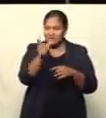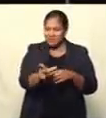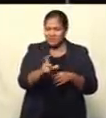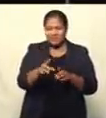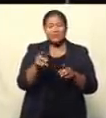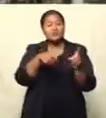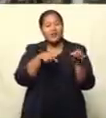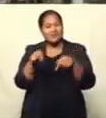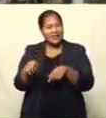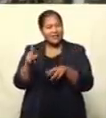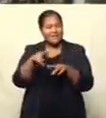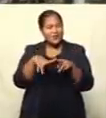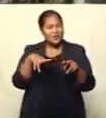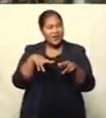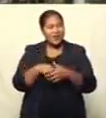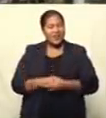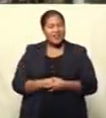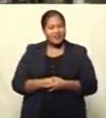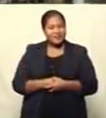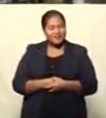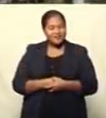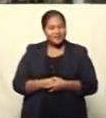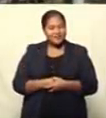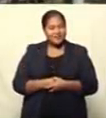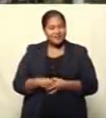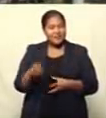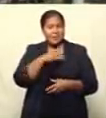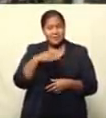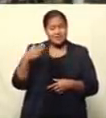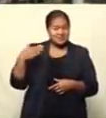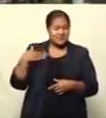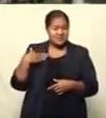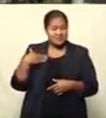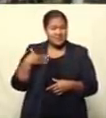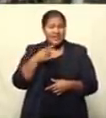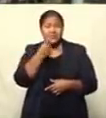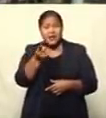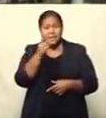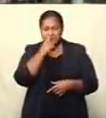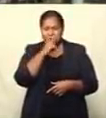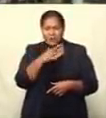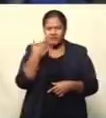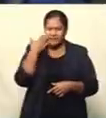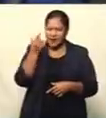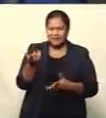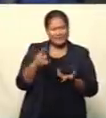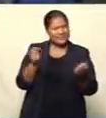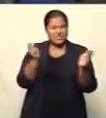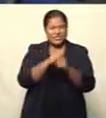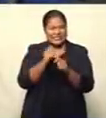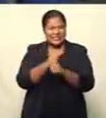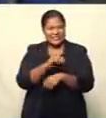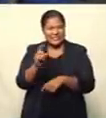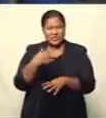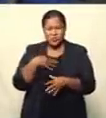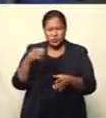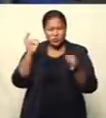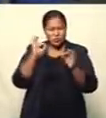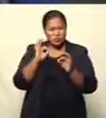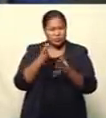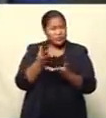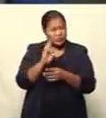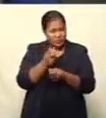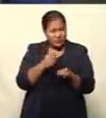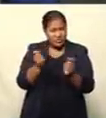funeral. The Ministry of Health says people have been found twisting measures to suit personal